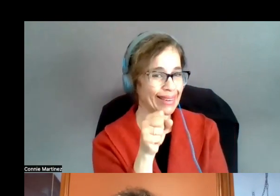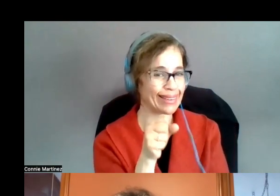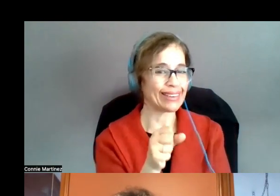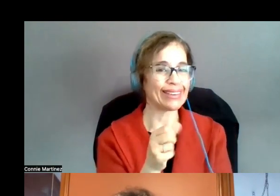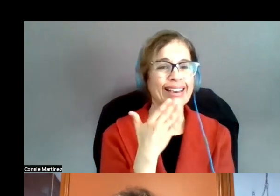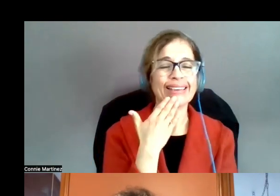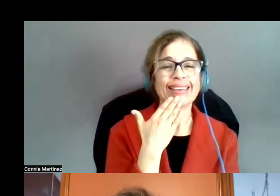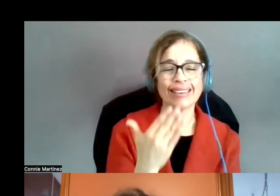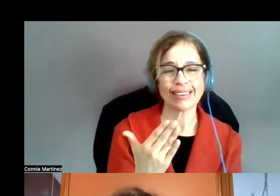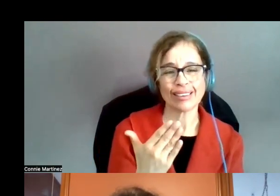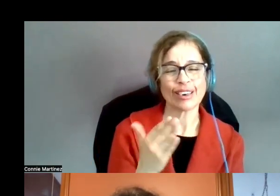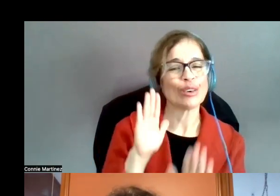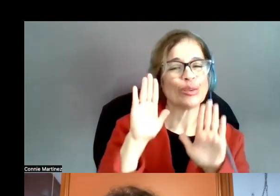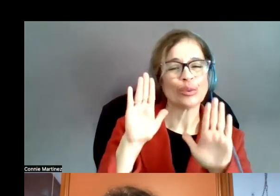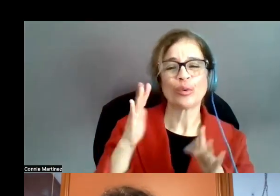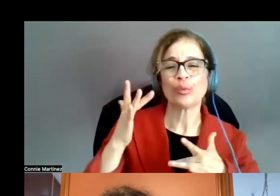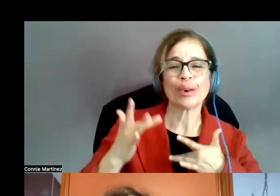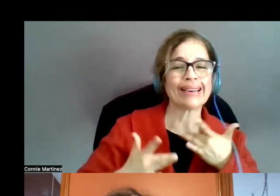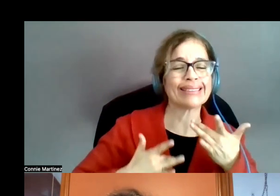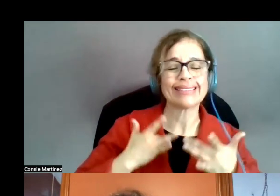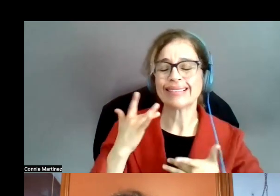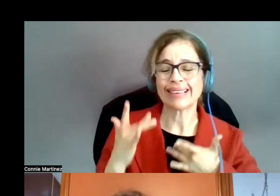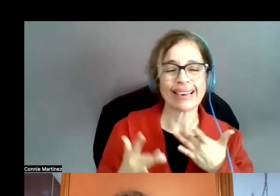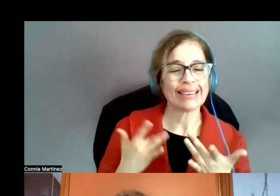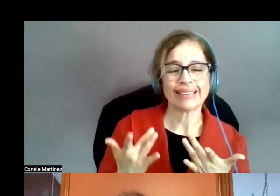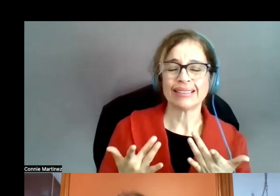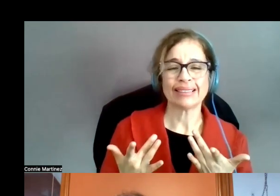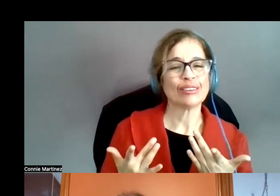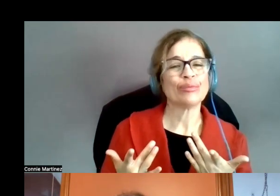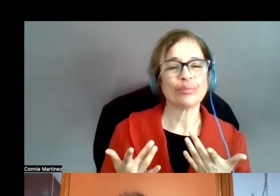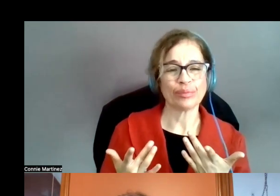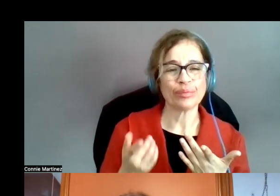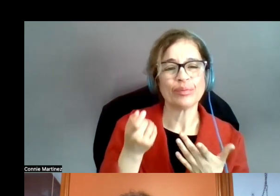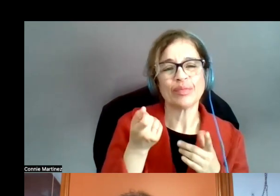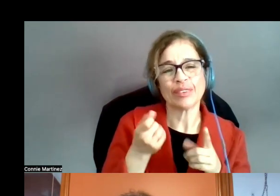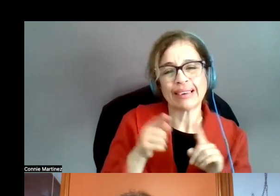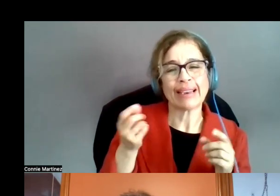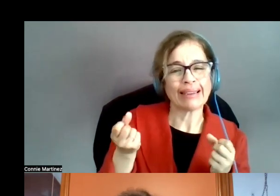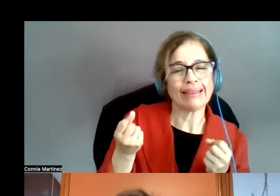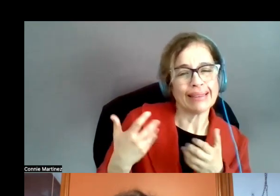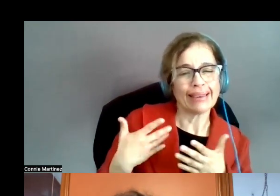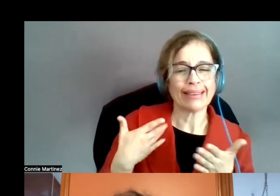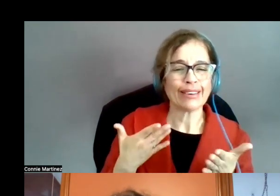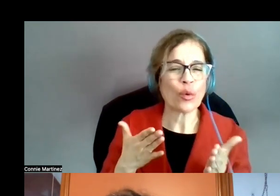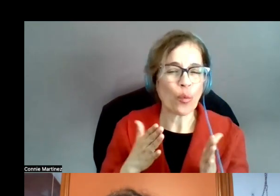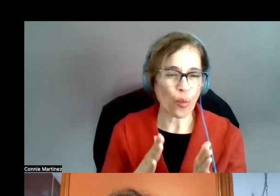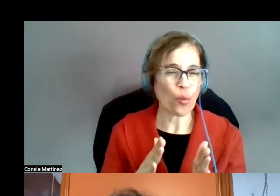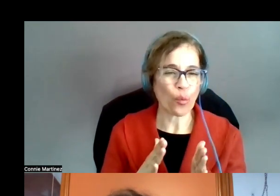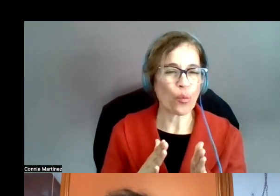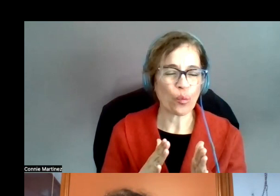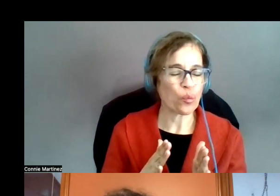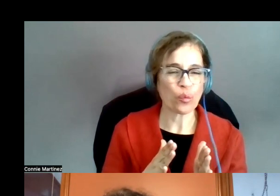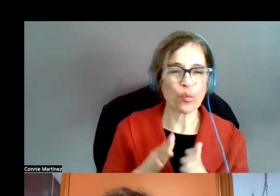Thank you. We are super psyched too. We're a little bit scared in a way, because that will be